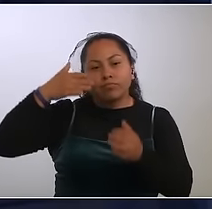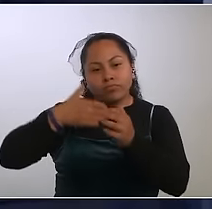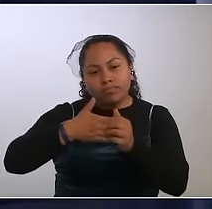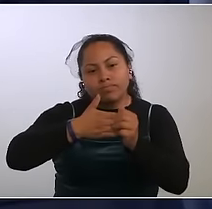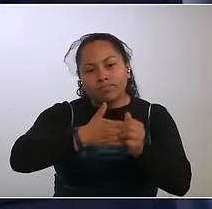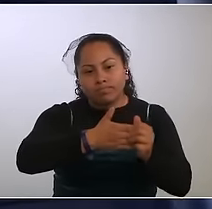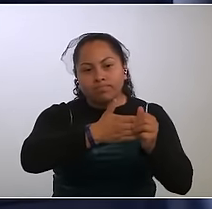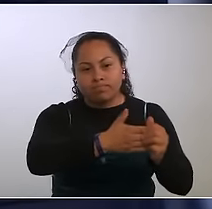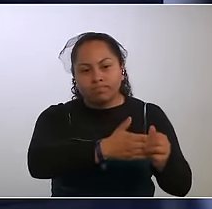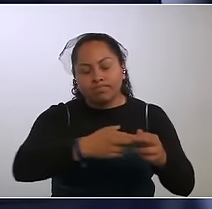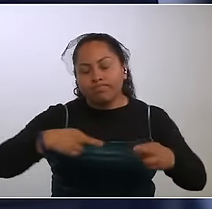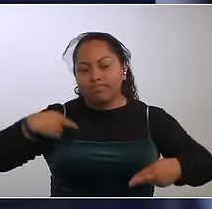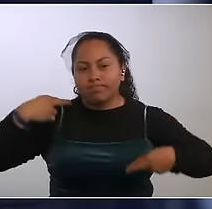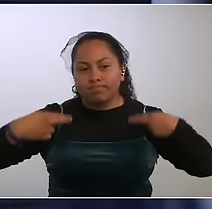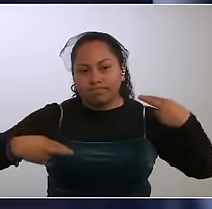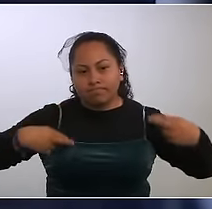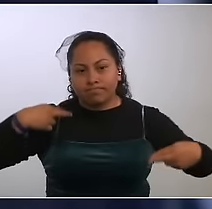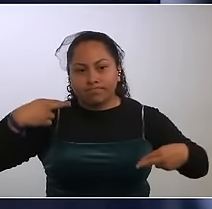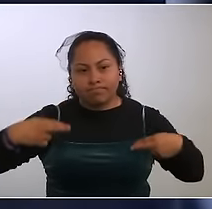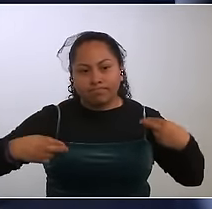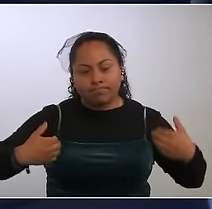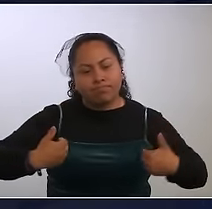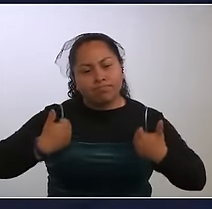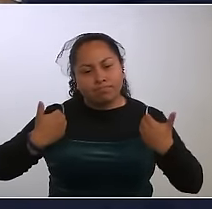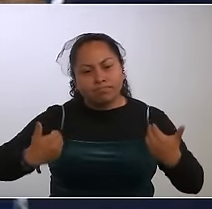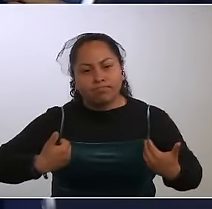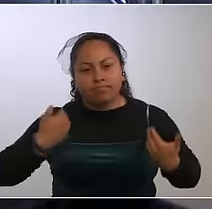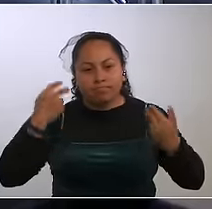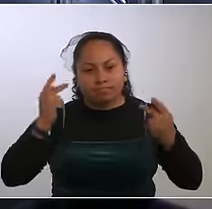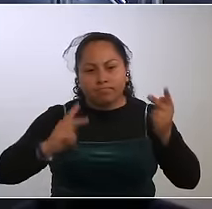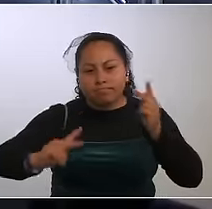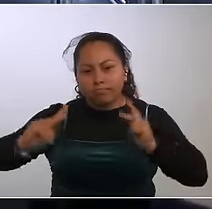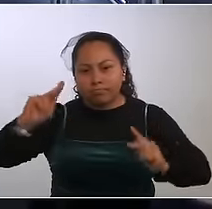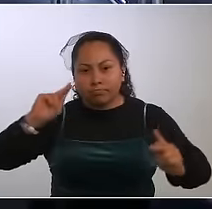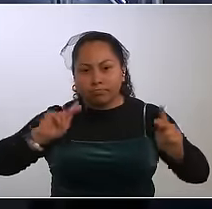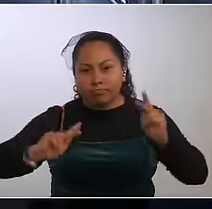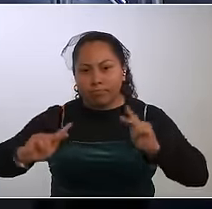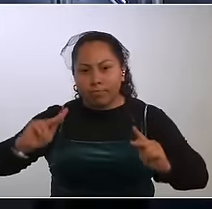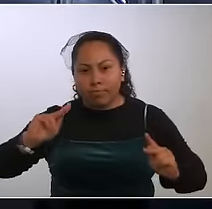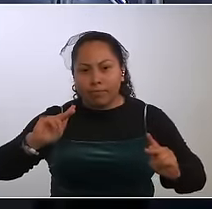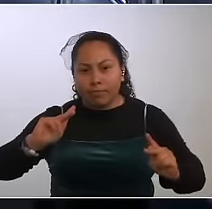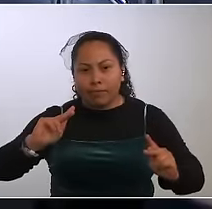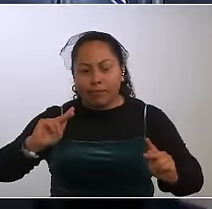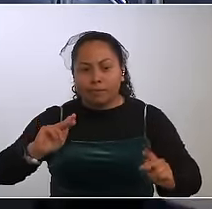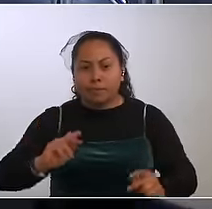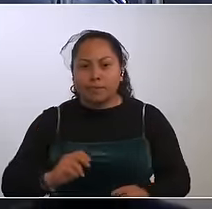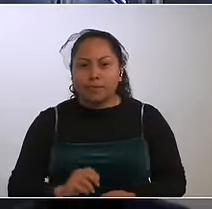revival amongst our young people. You're a key person. And your team